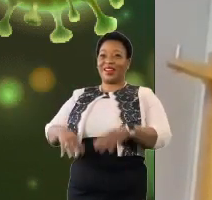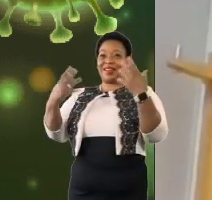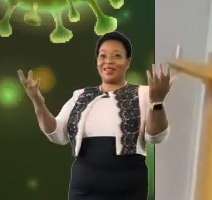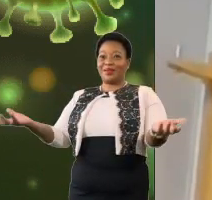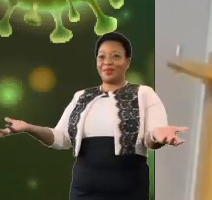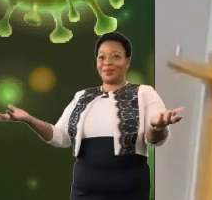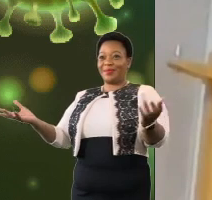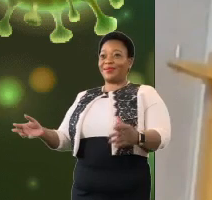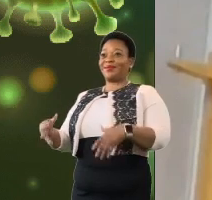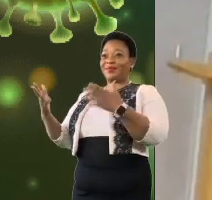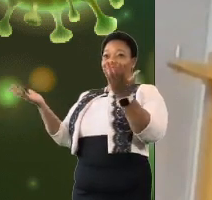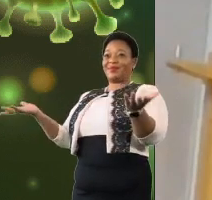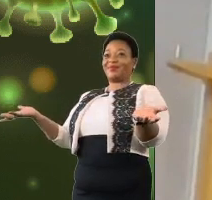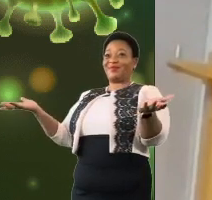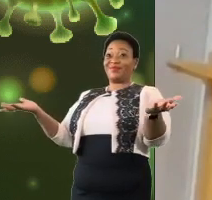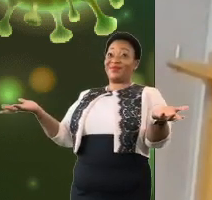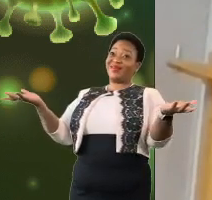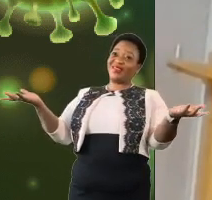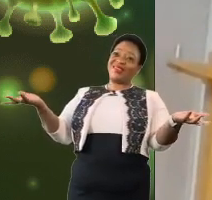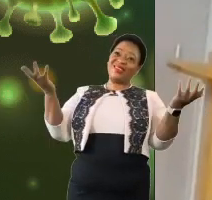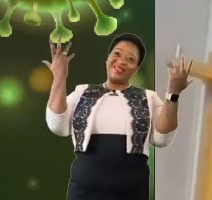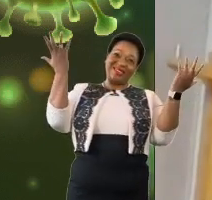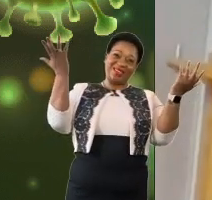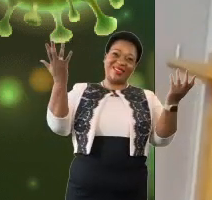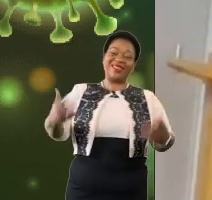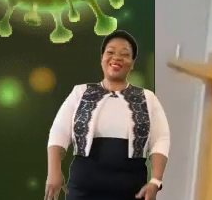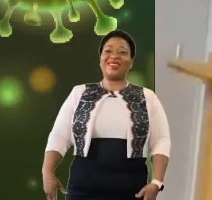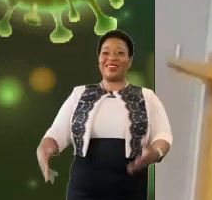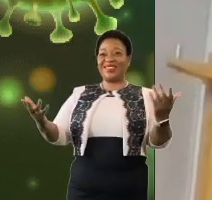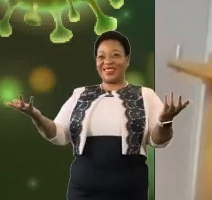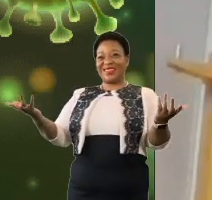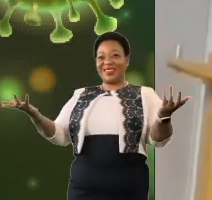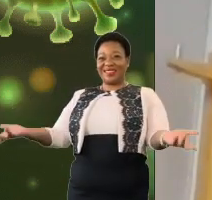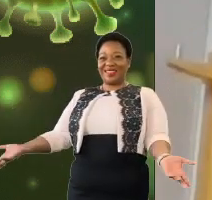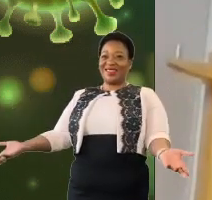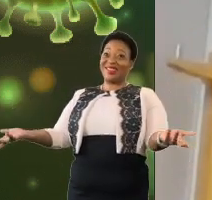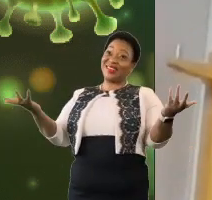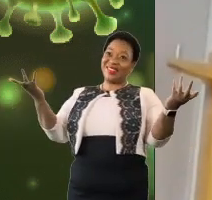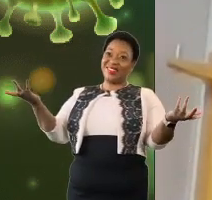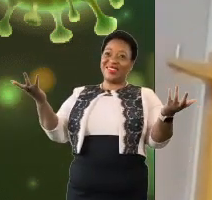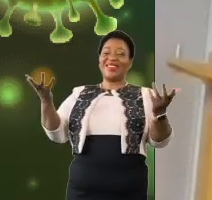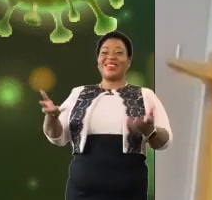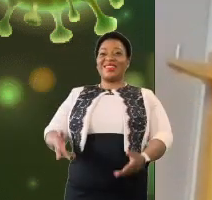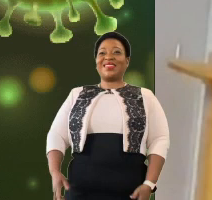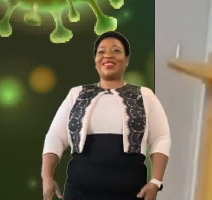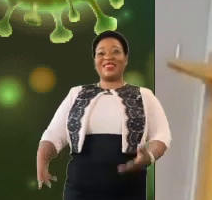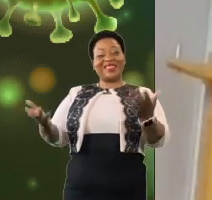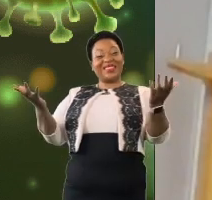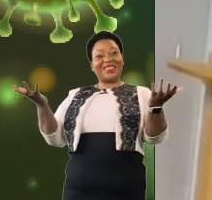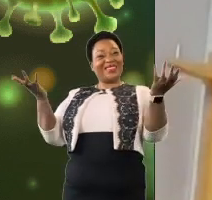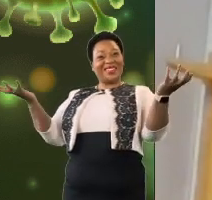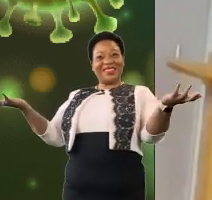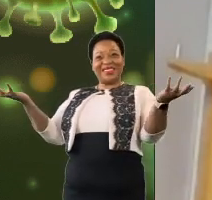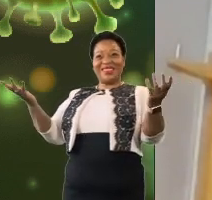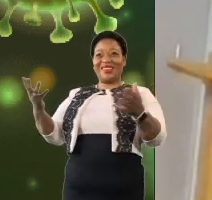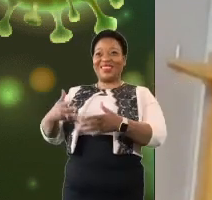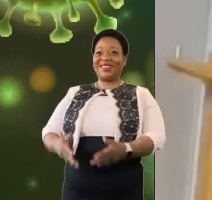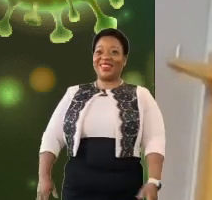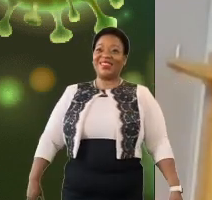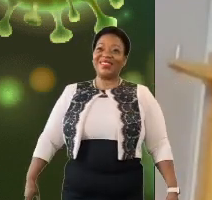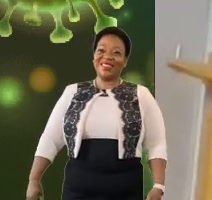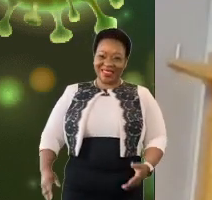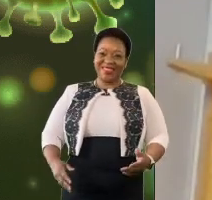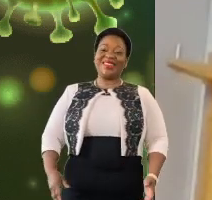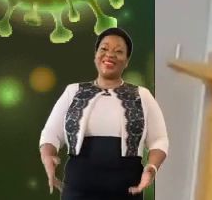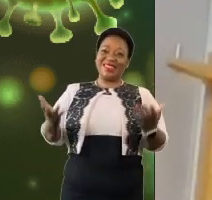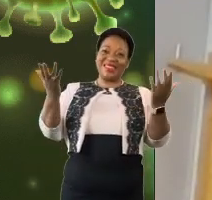with the process that we already have set in motion. So what the form that you have shown us here, we